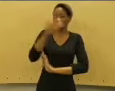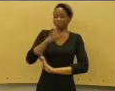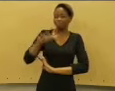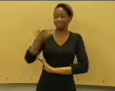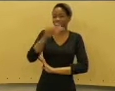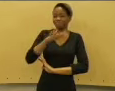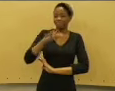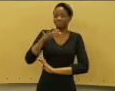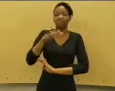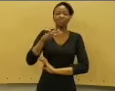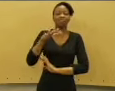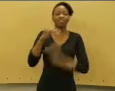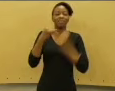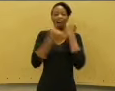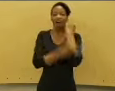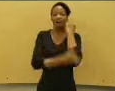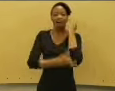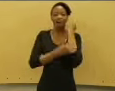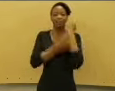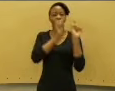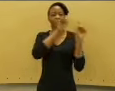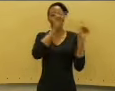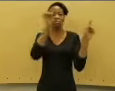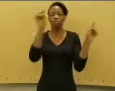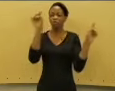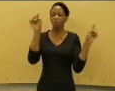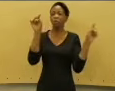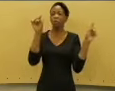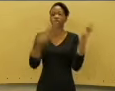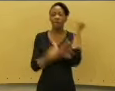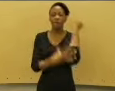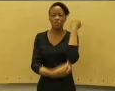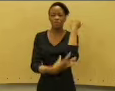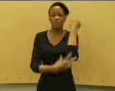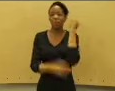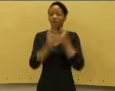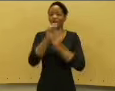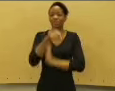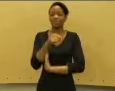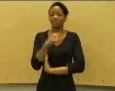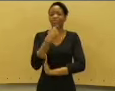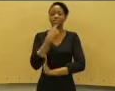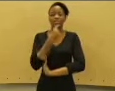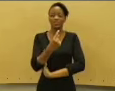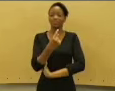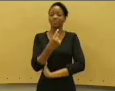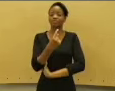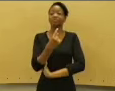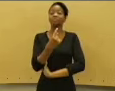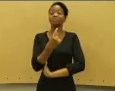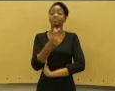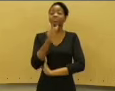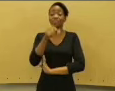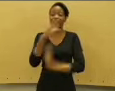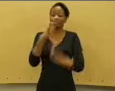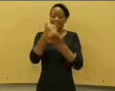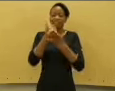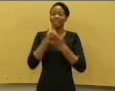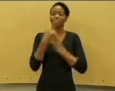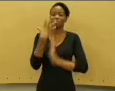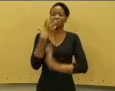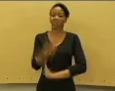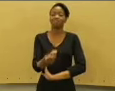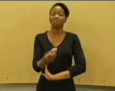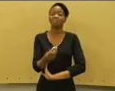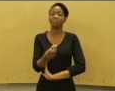war-torn countries who are living as I was, and nobody's saying to them, actually, there's a way for you to get help, and there's